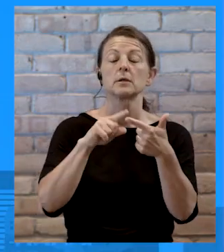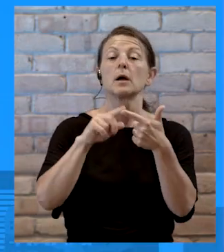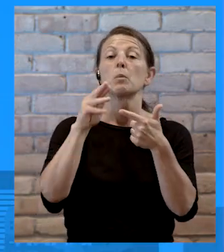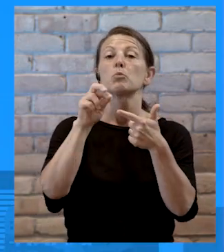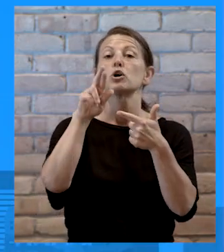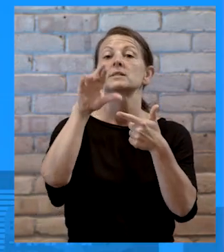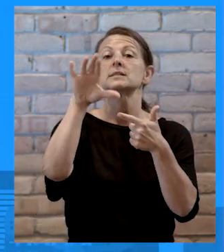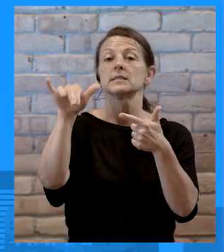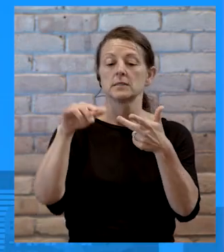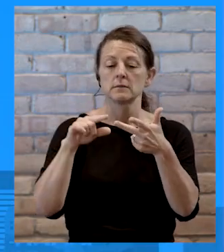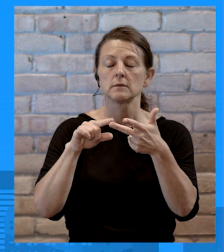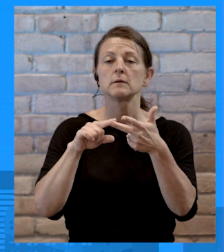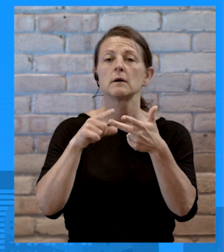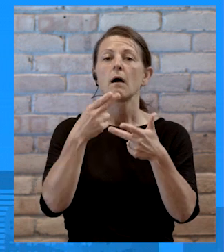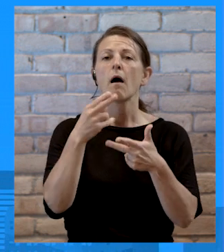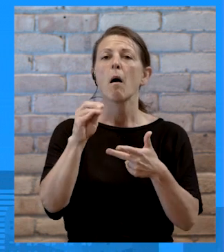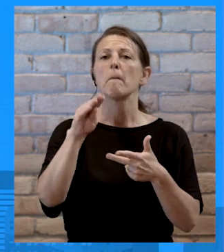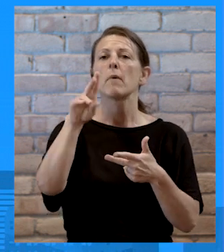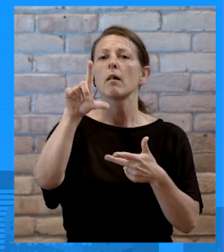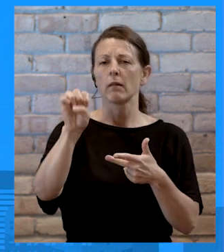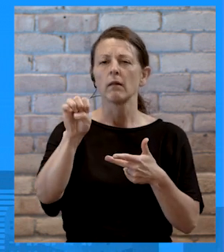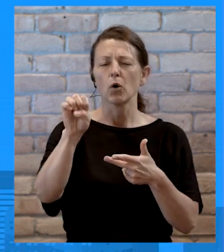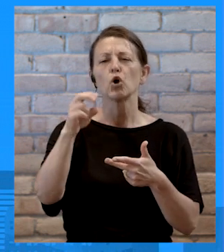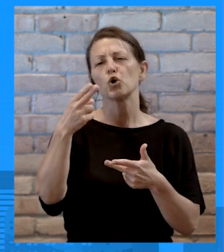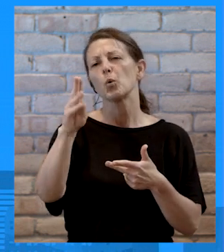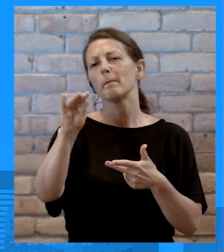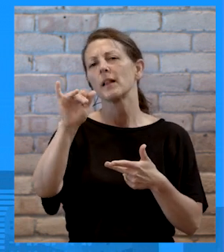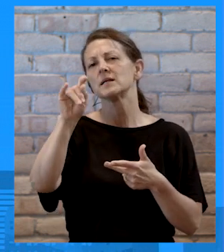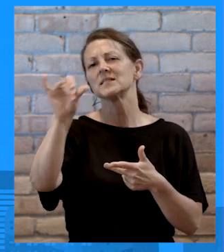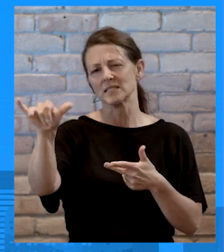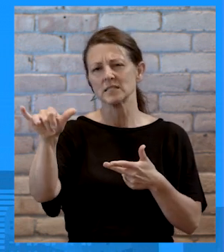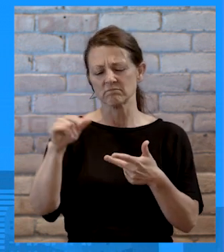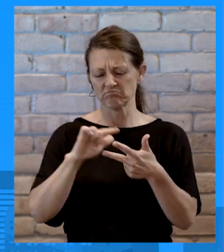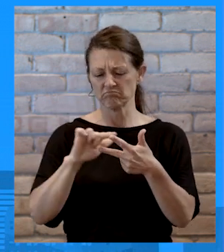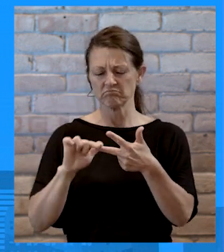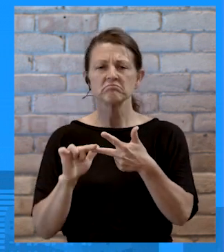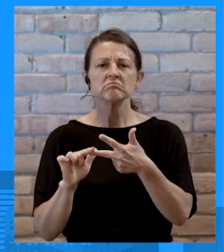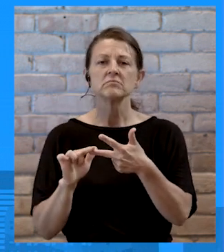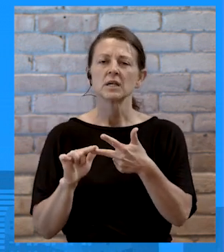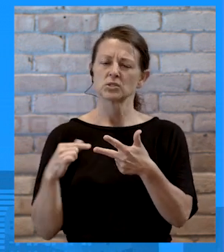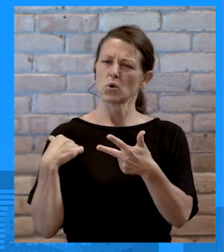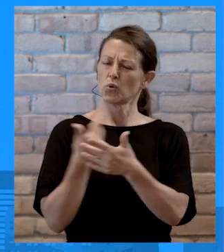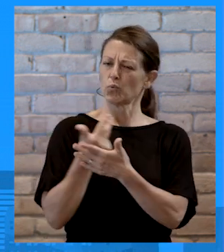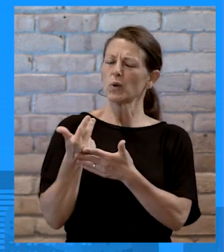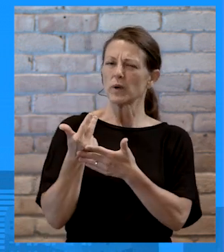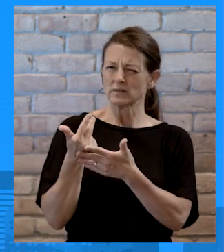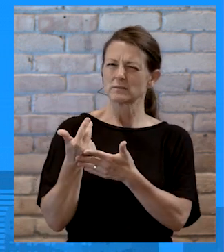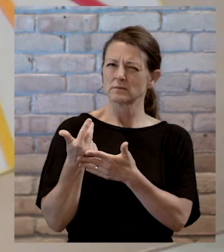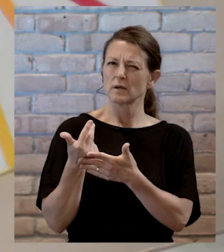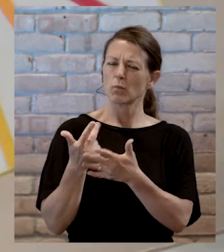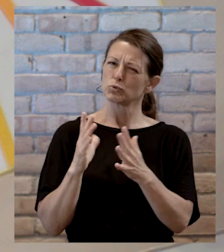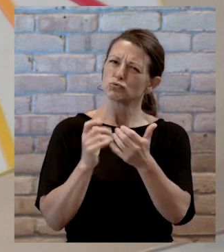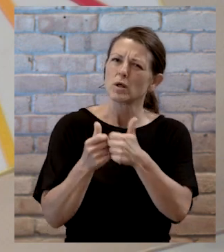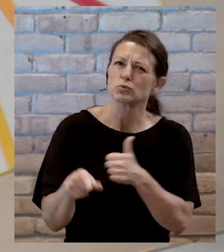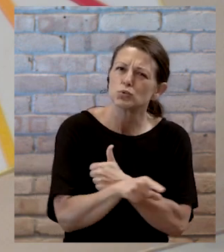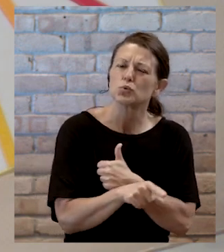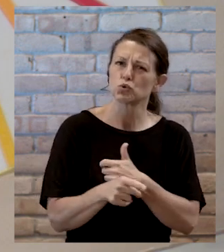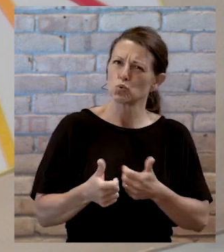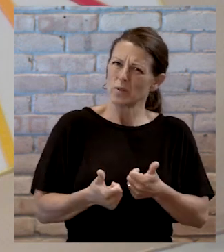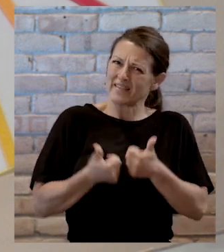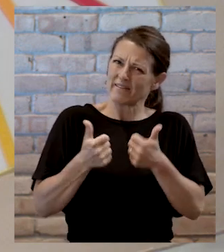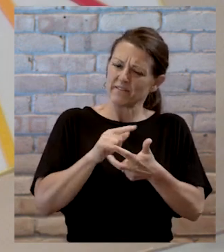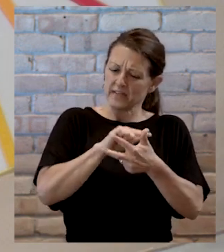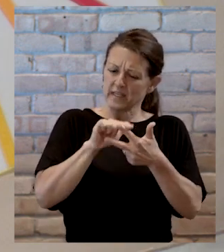and to be humble, humility. And over these 3 weeks, we've been challenging you to live out